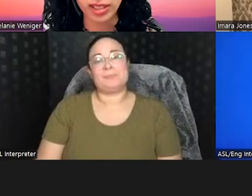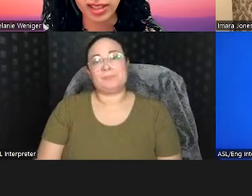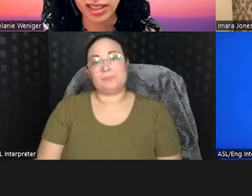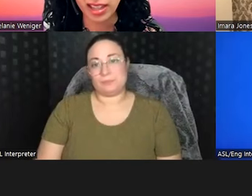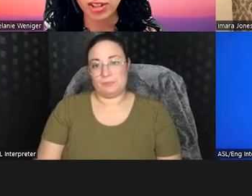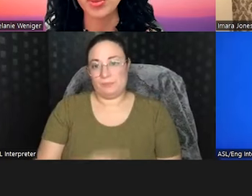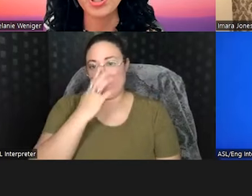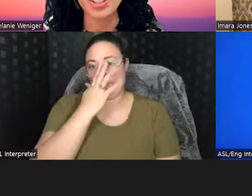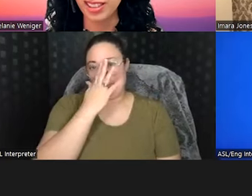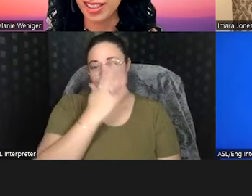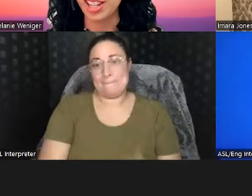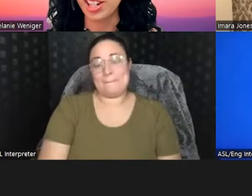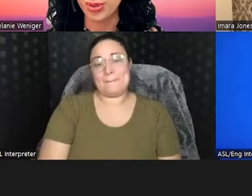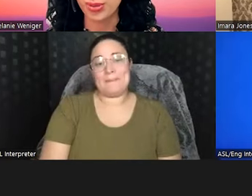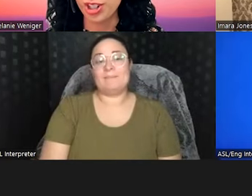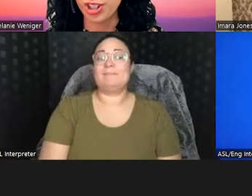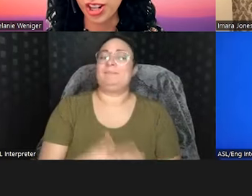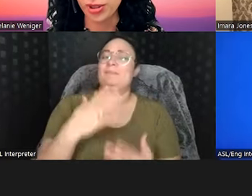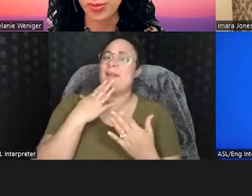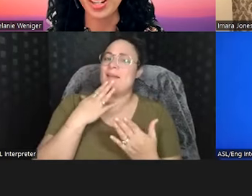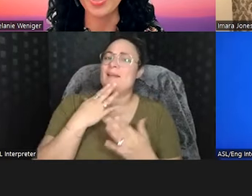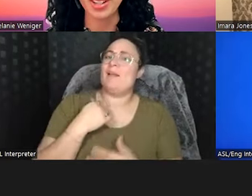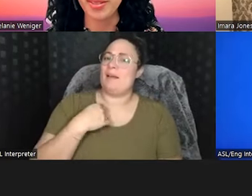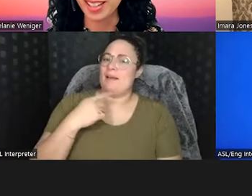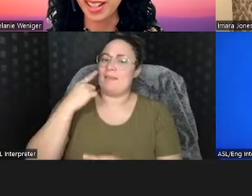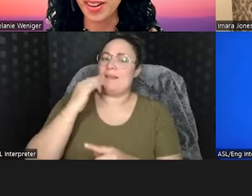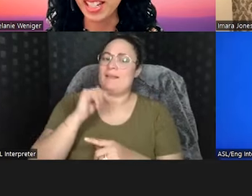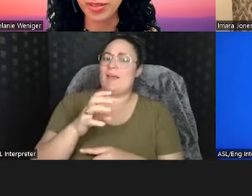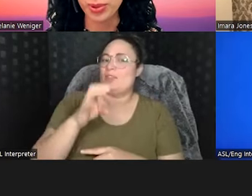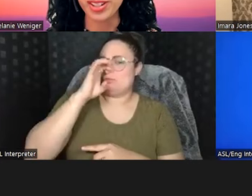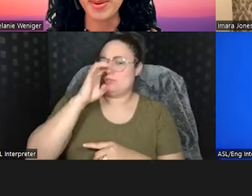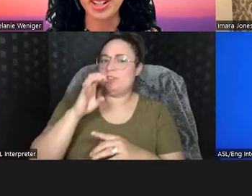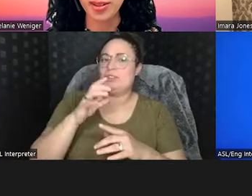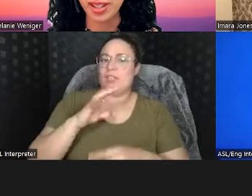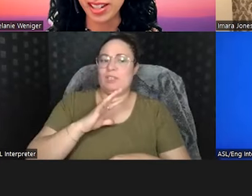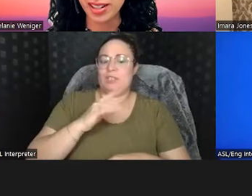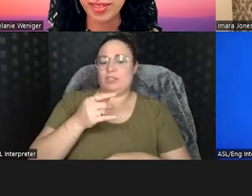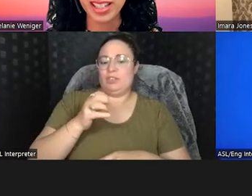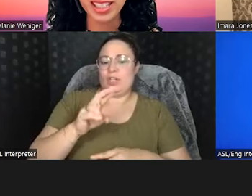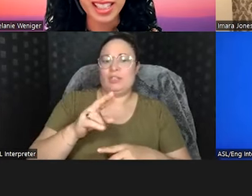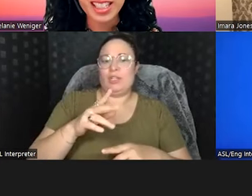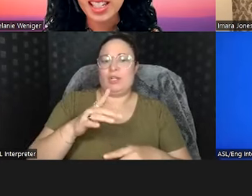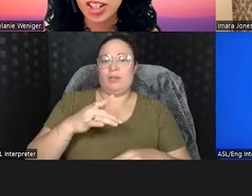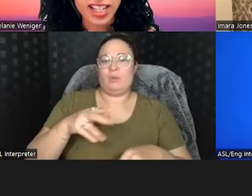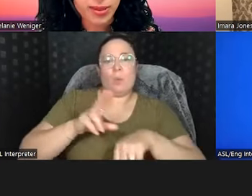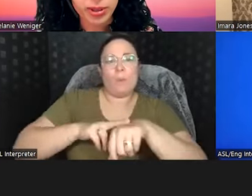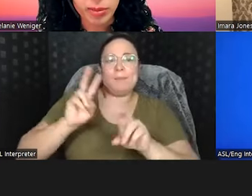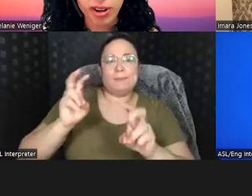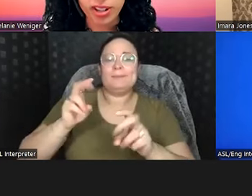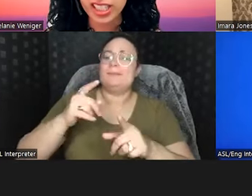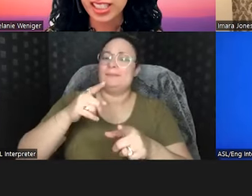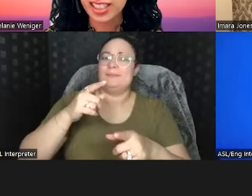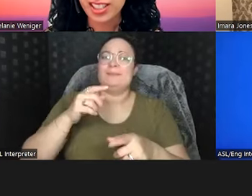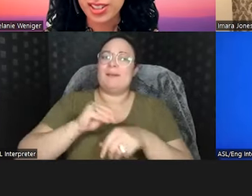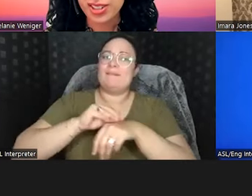Absolutely. Thank you so much. The issue of rigid gender norms definitely affects everyone, no matter how they identify. Jasmine or